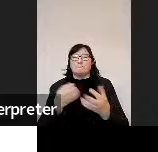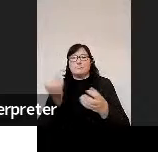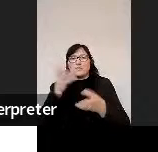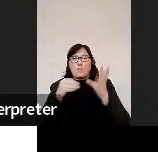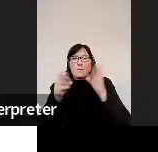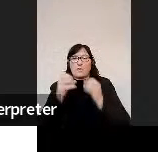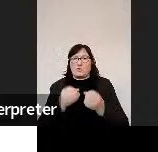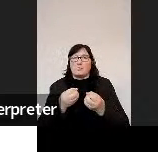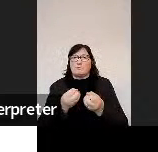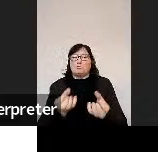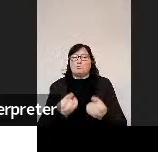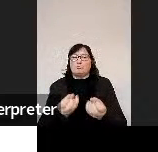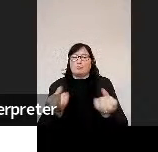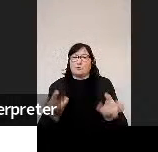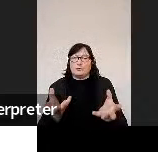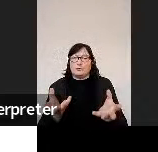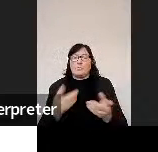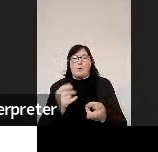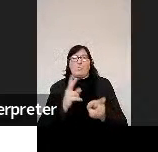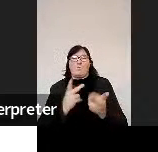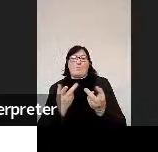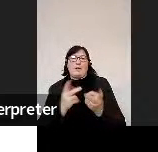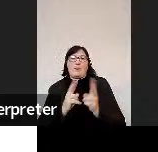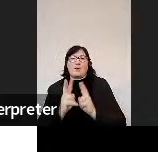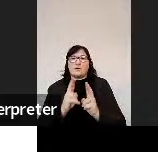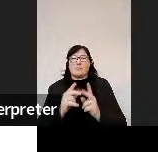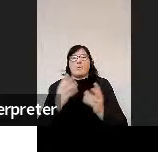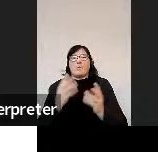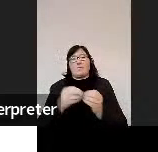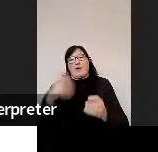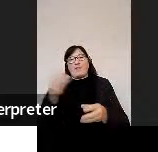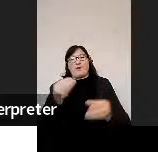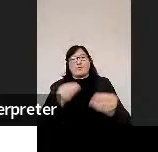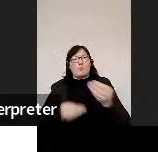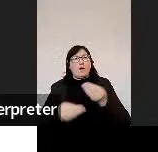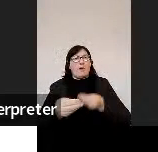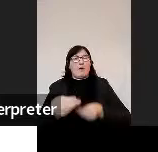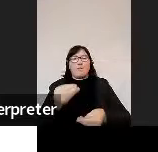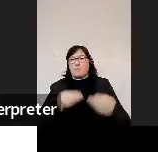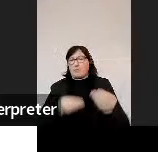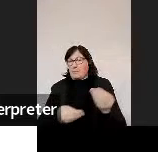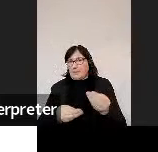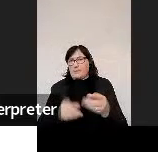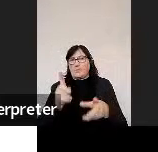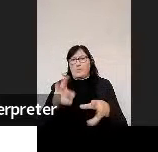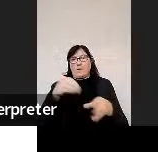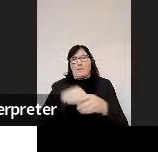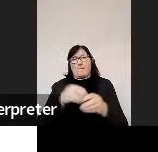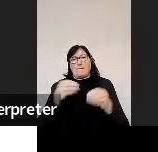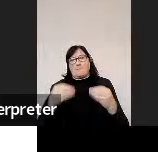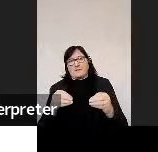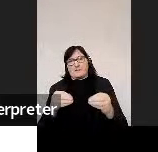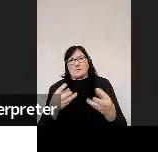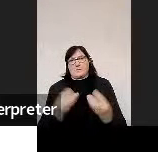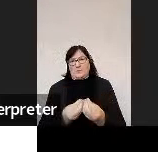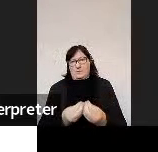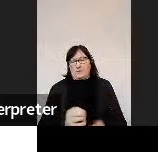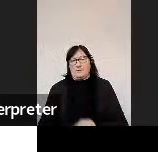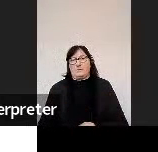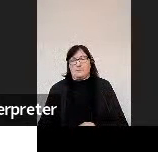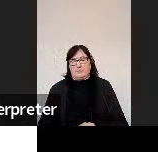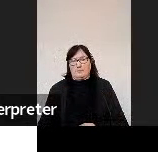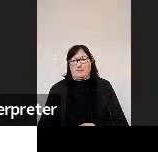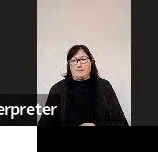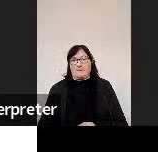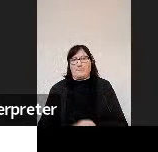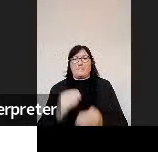or relationship with another trader that you are in a business with. Towards the top right